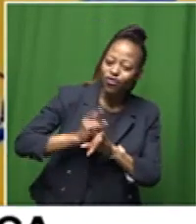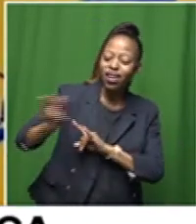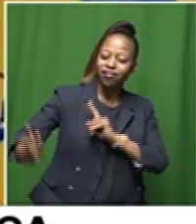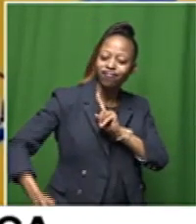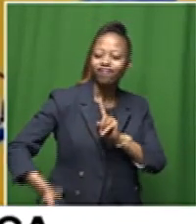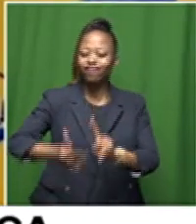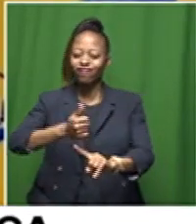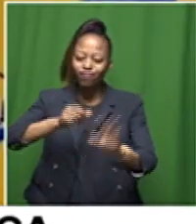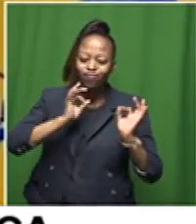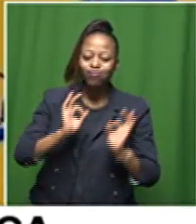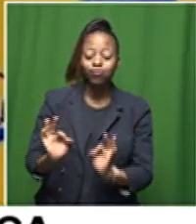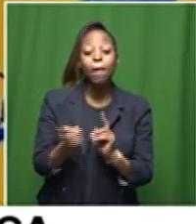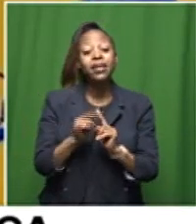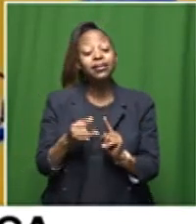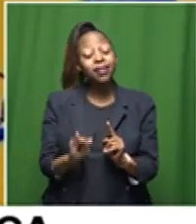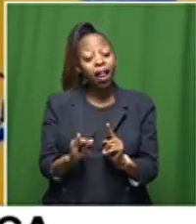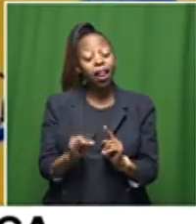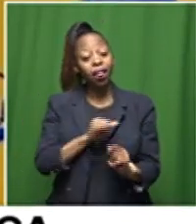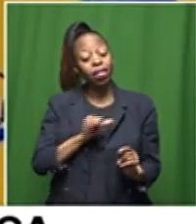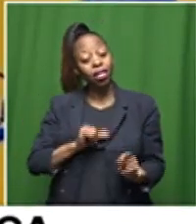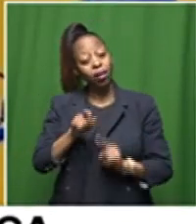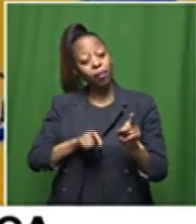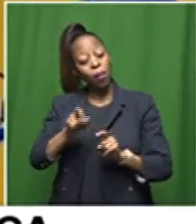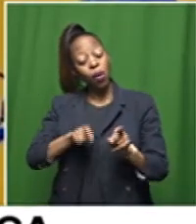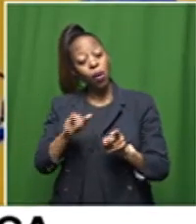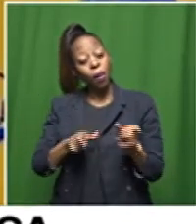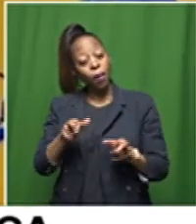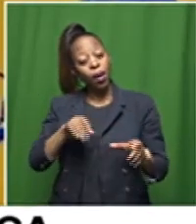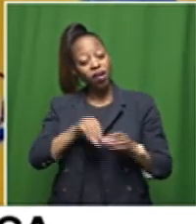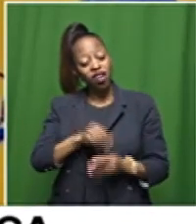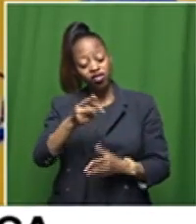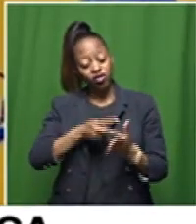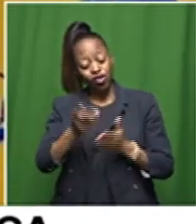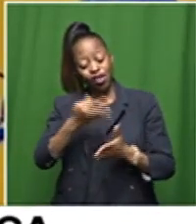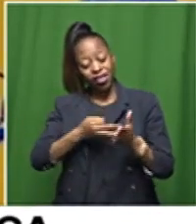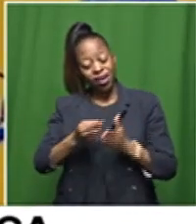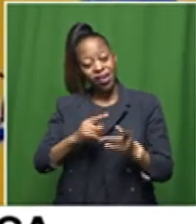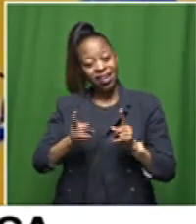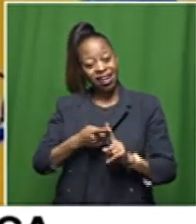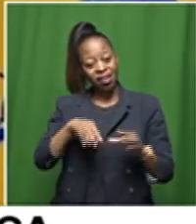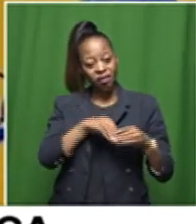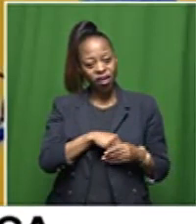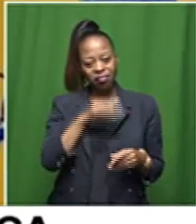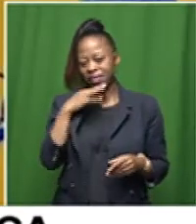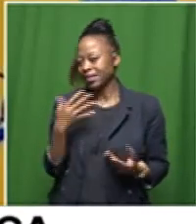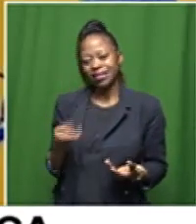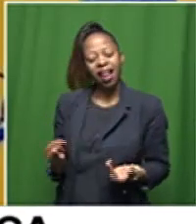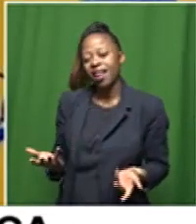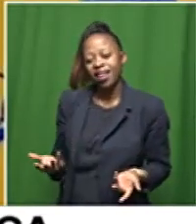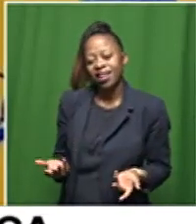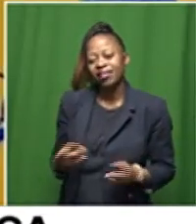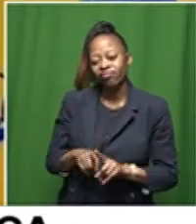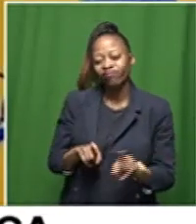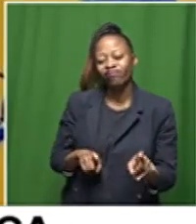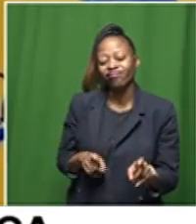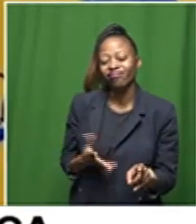But if we still are operating people who have been involved in an accident 2 weeks or 3 weeks back, we still believe that we are